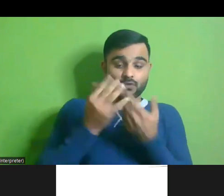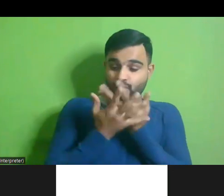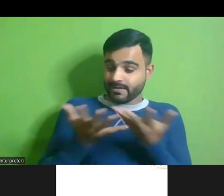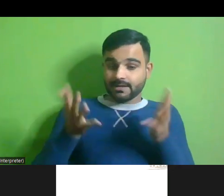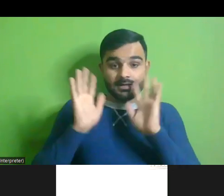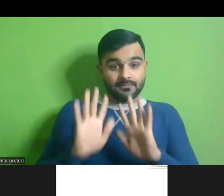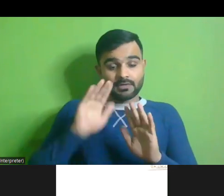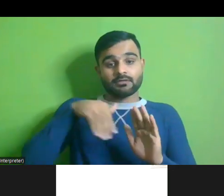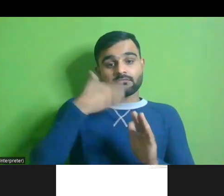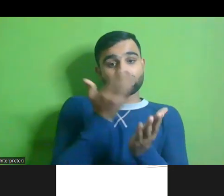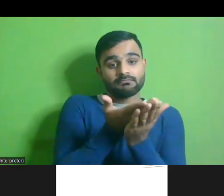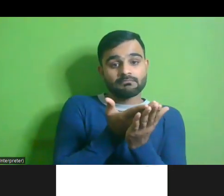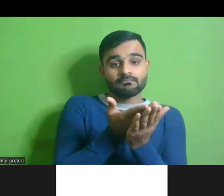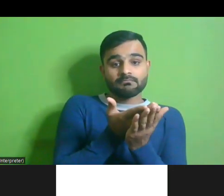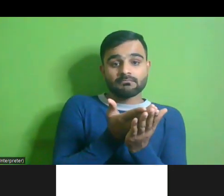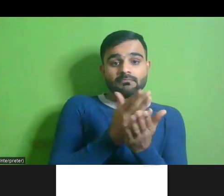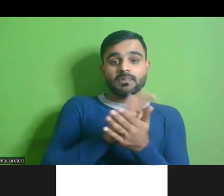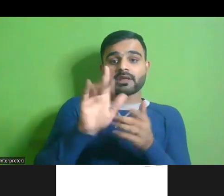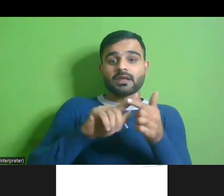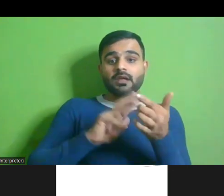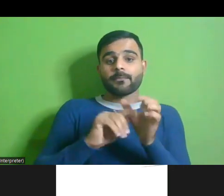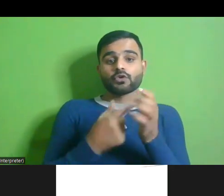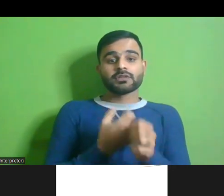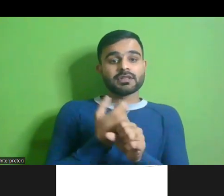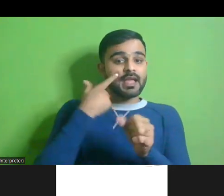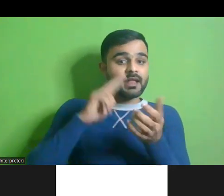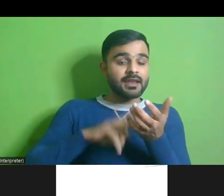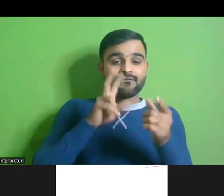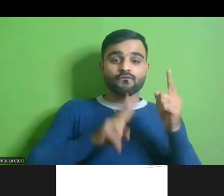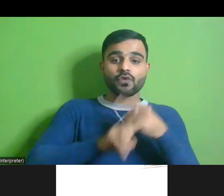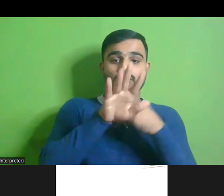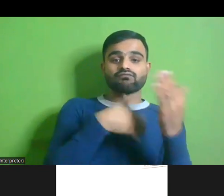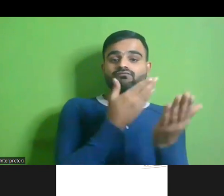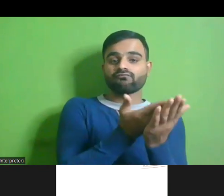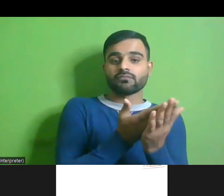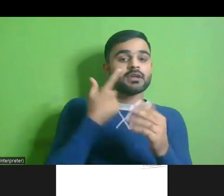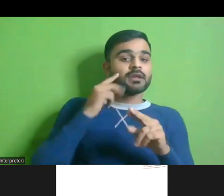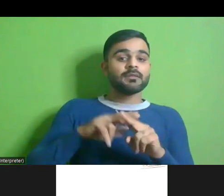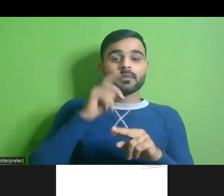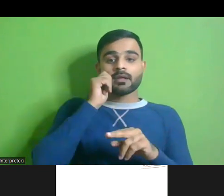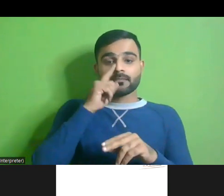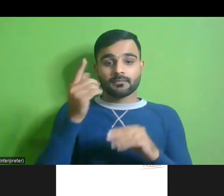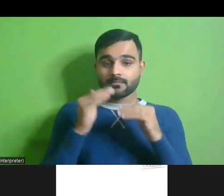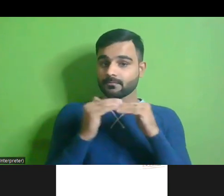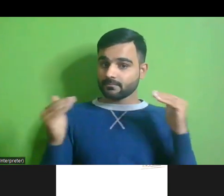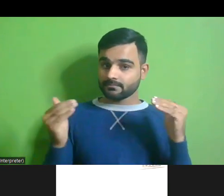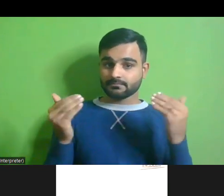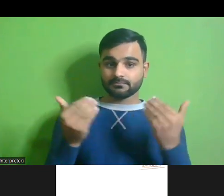then you can produce counter-hegemonic values. And so, even with gender equity, it's like,